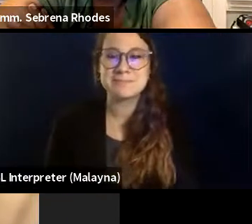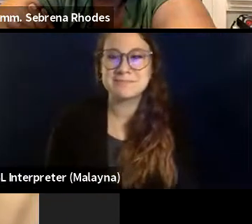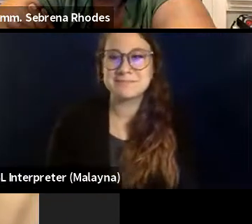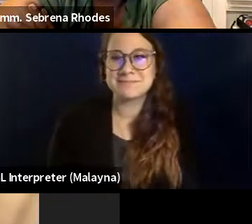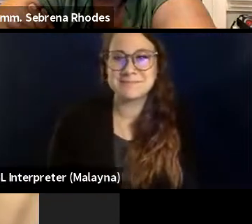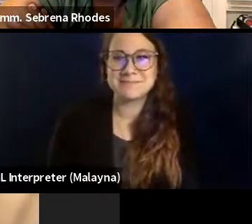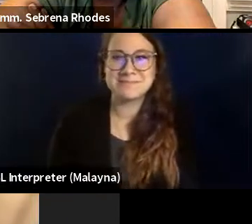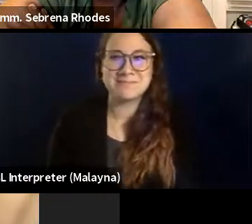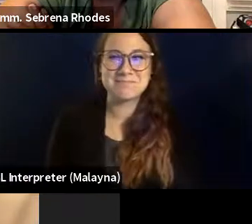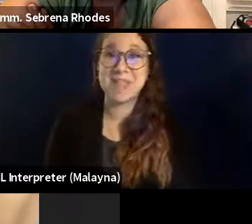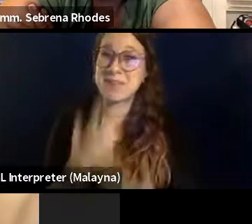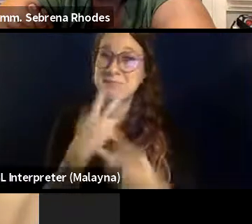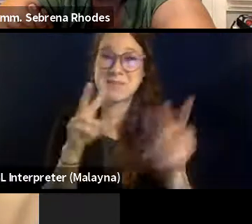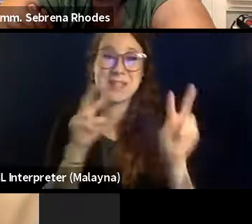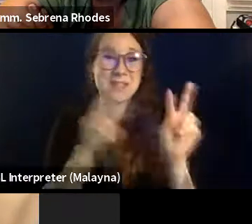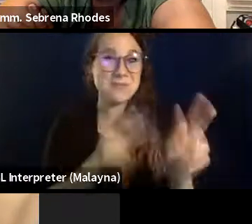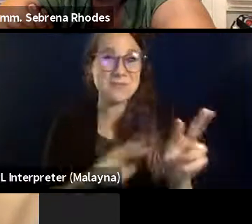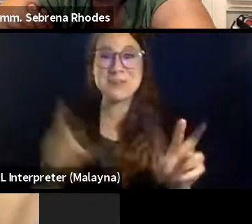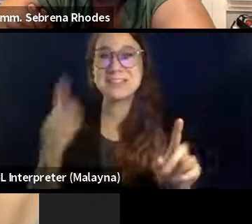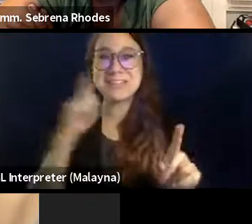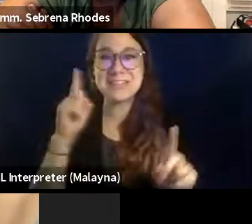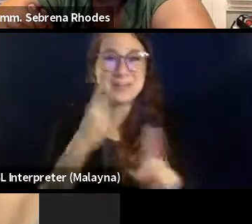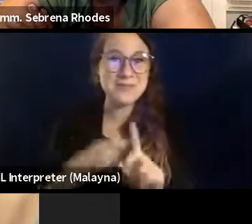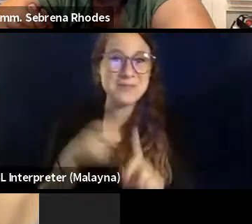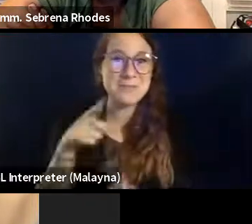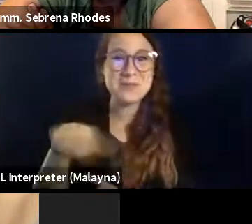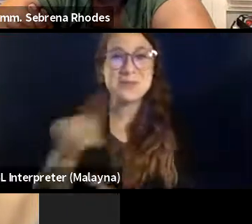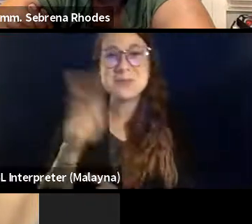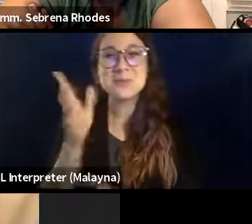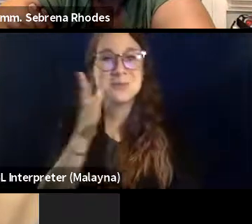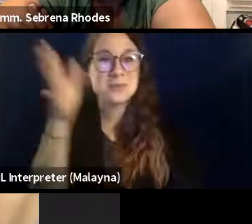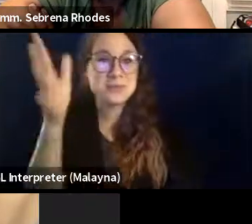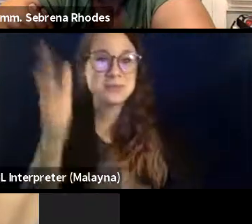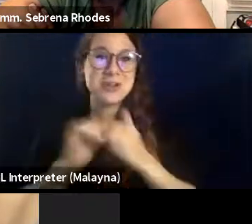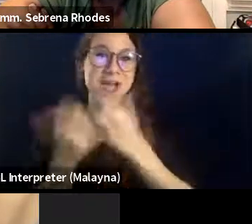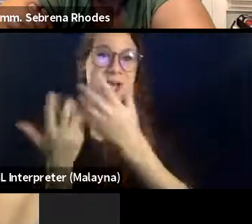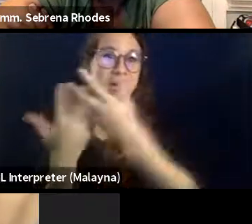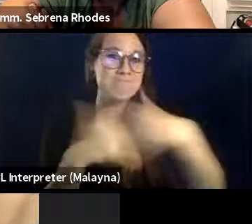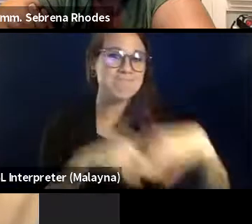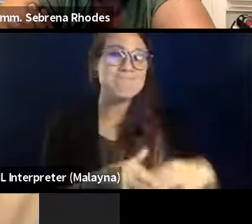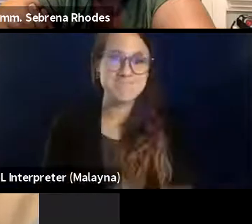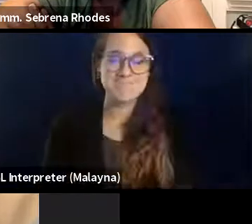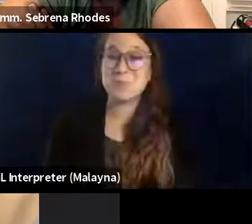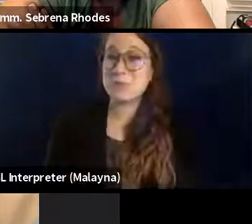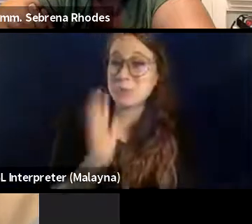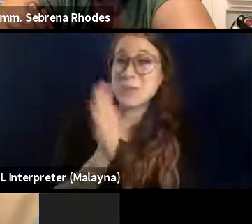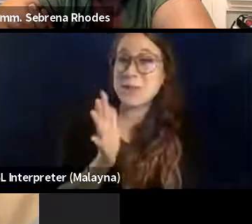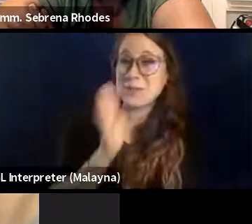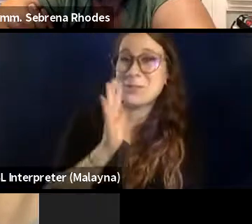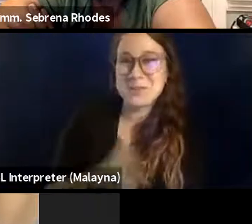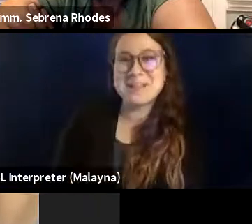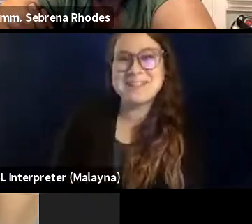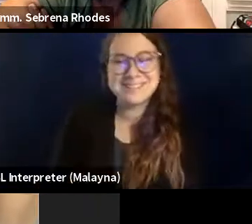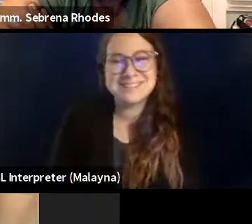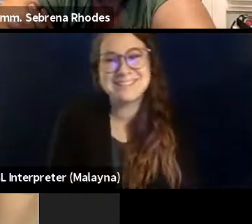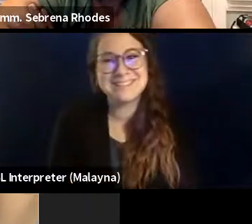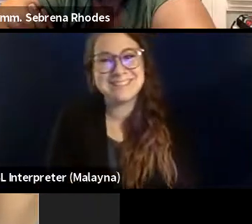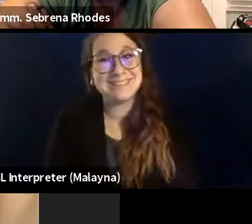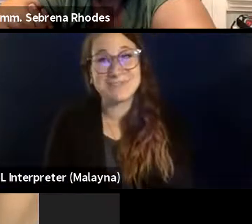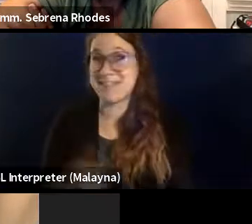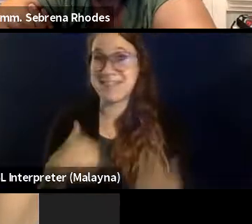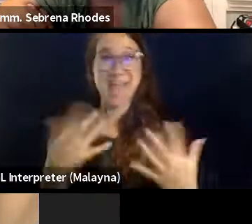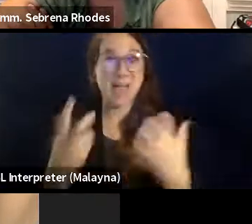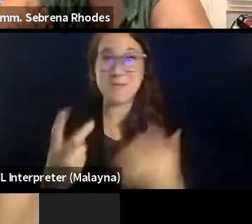Yeah, and we look forward to hearing from you in the future about how this works out. You will. Yes, I want to